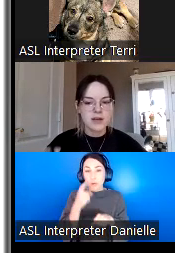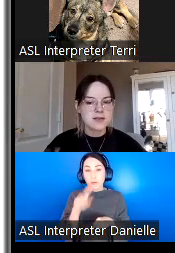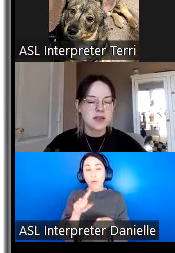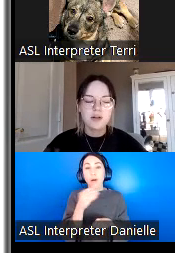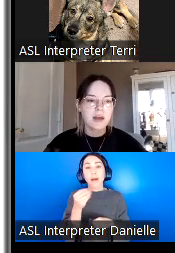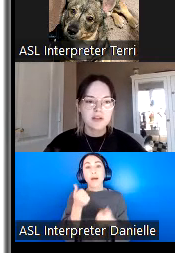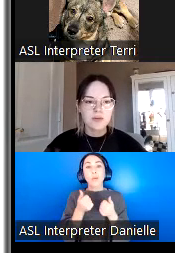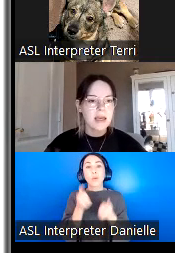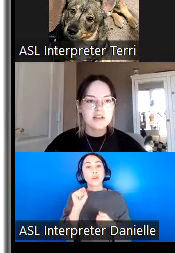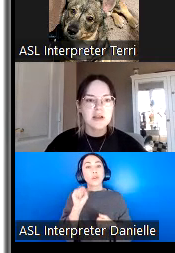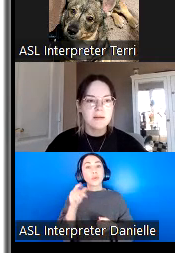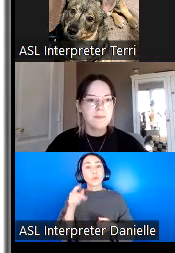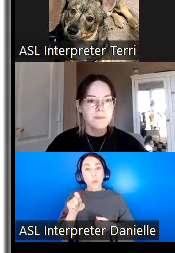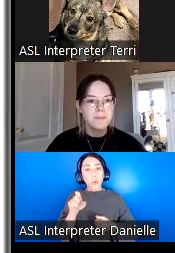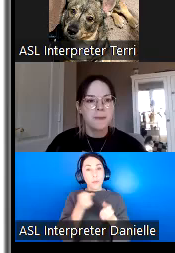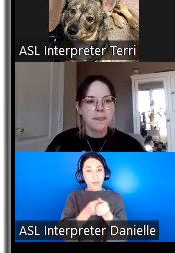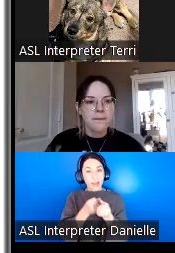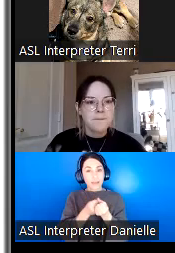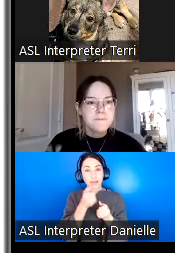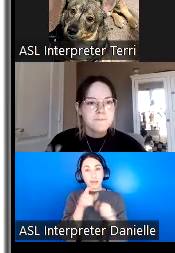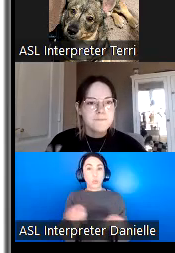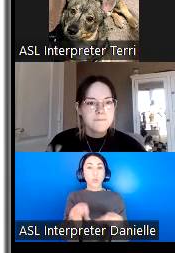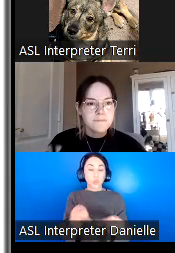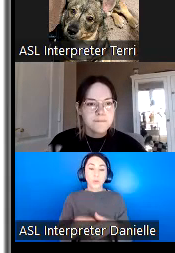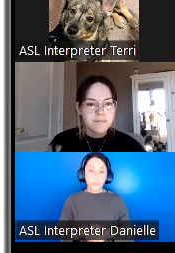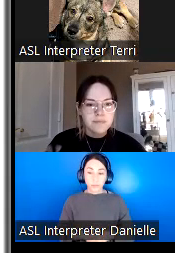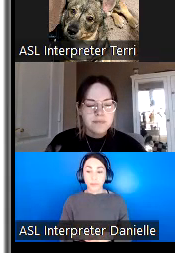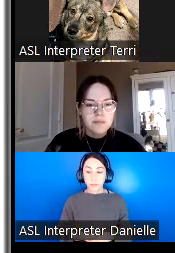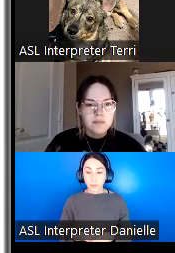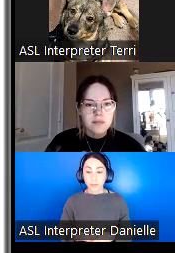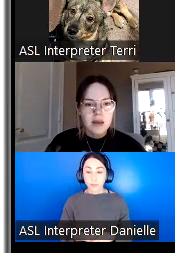economic advocacy you're looking to engage in.